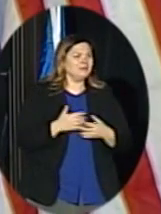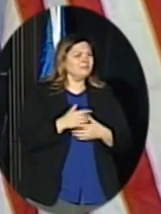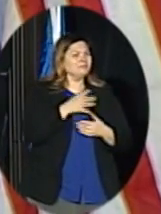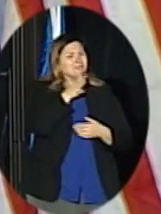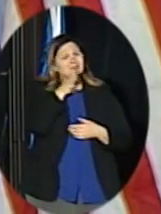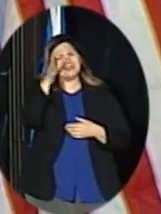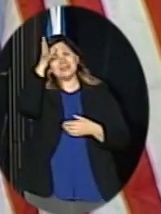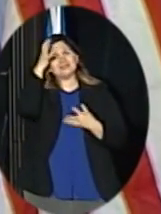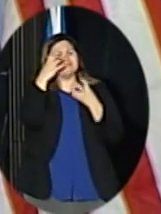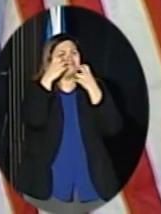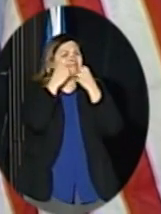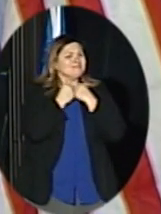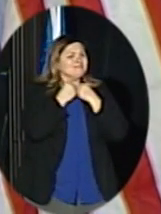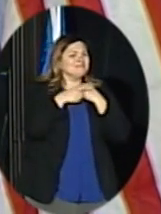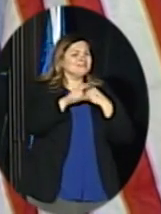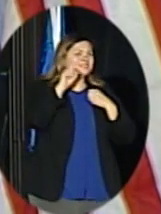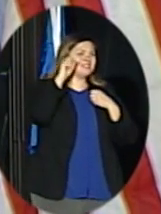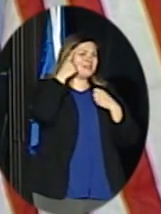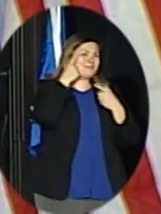deserve.